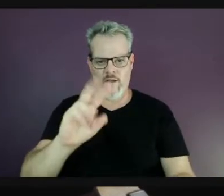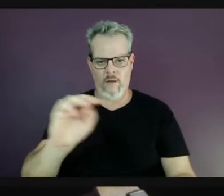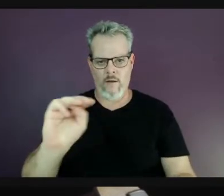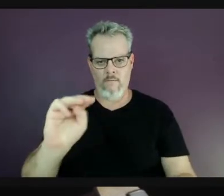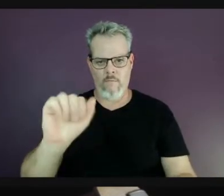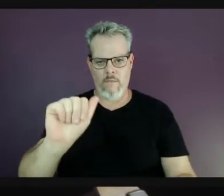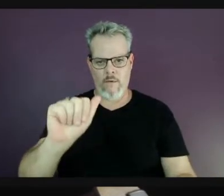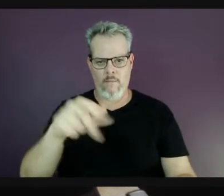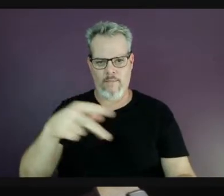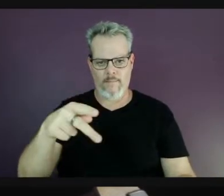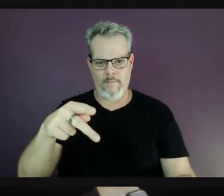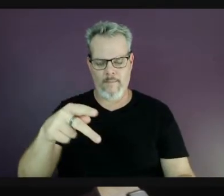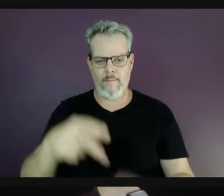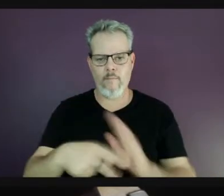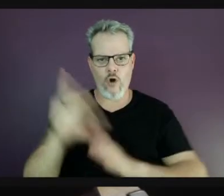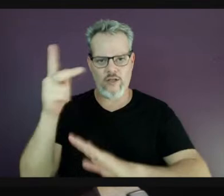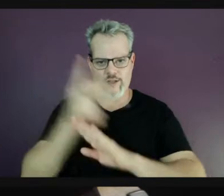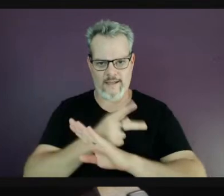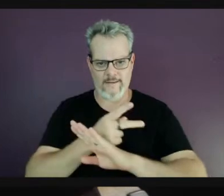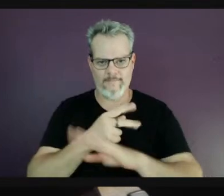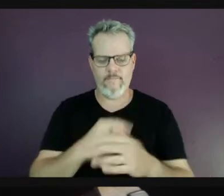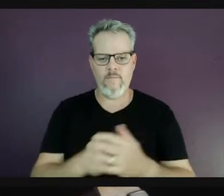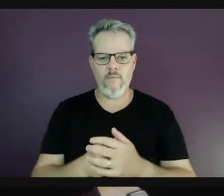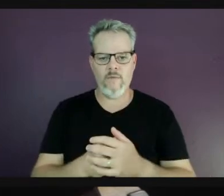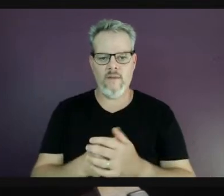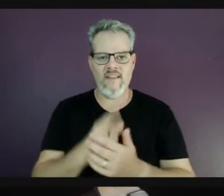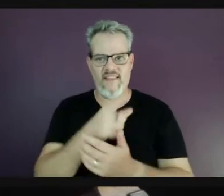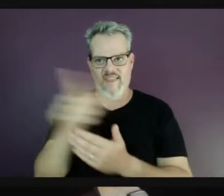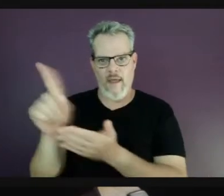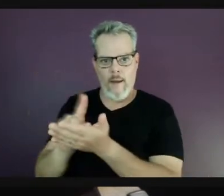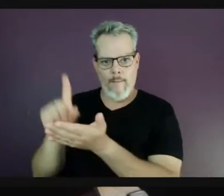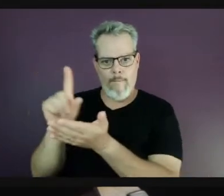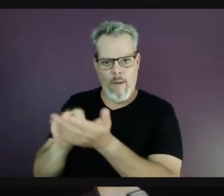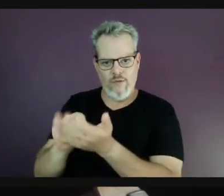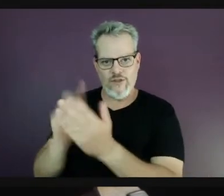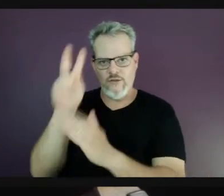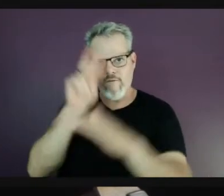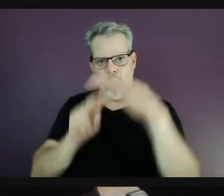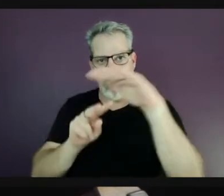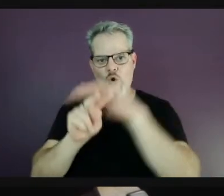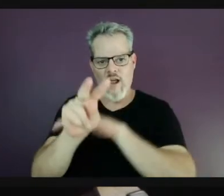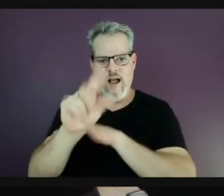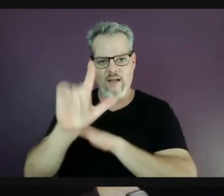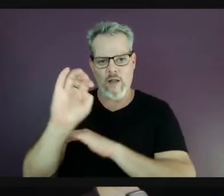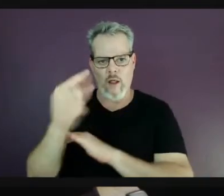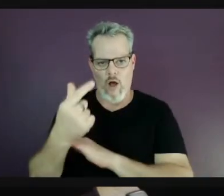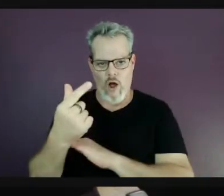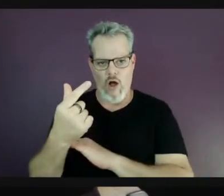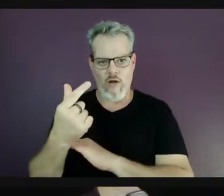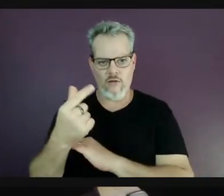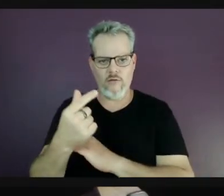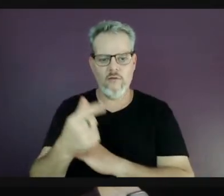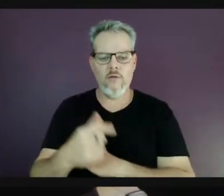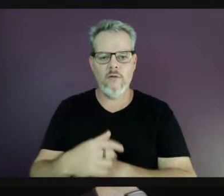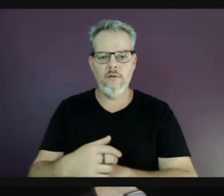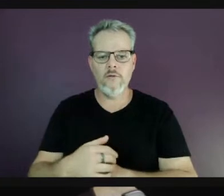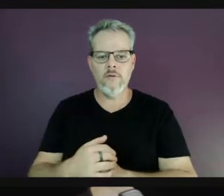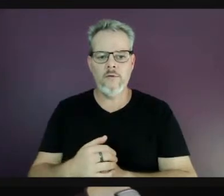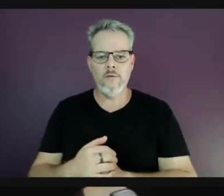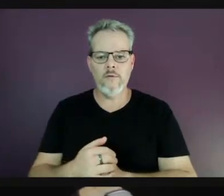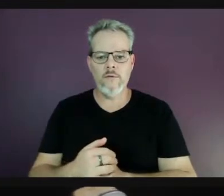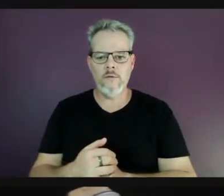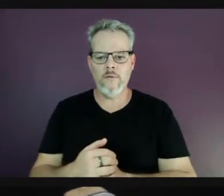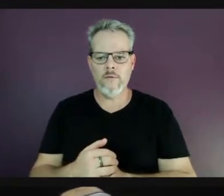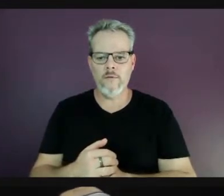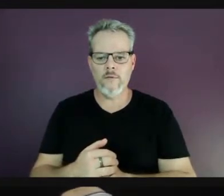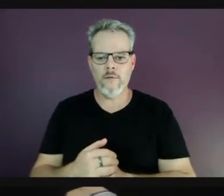And they put out this VOG forecast dashboard which, let me speed it up here and